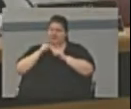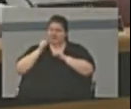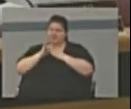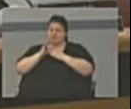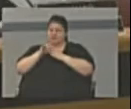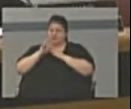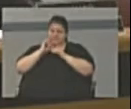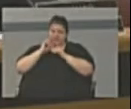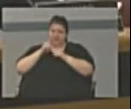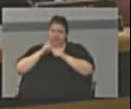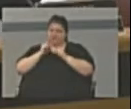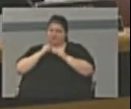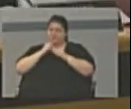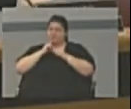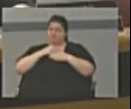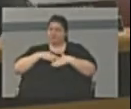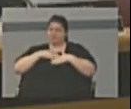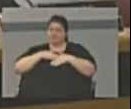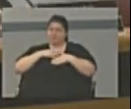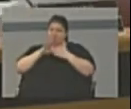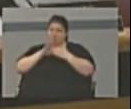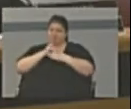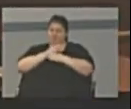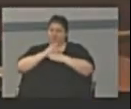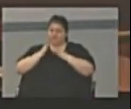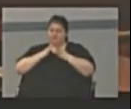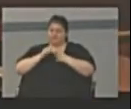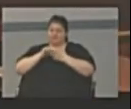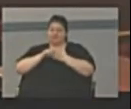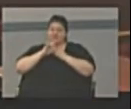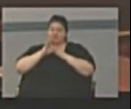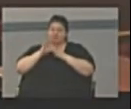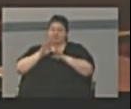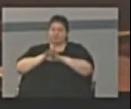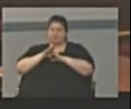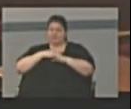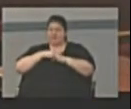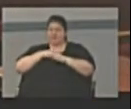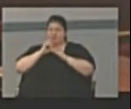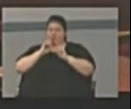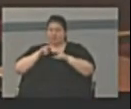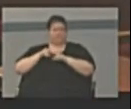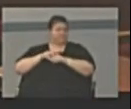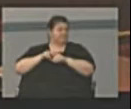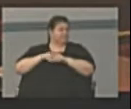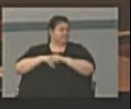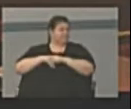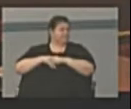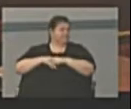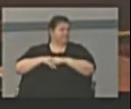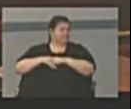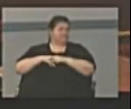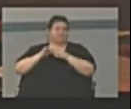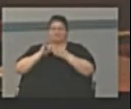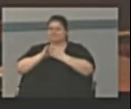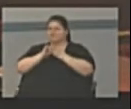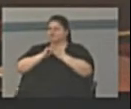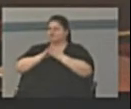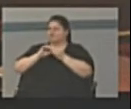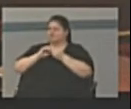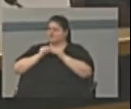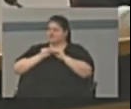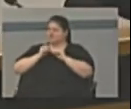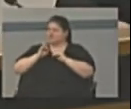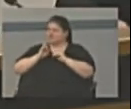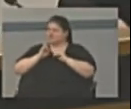that. And that concludes my report. Thank you, Mayor. Okay. We'll move to agenda item number 7, general public hearing. I'll